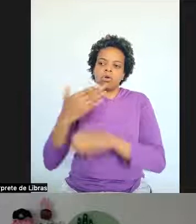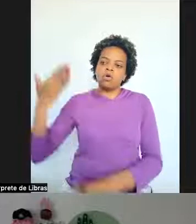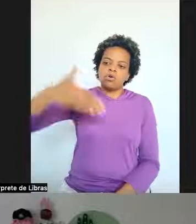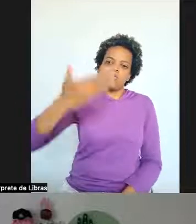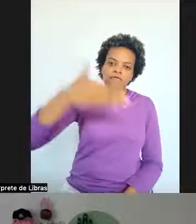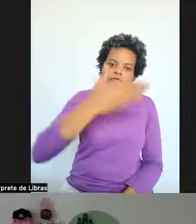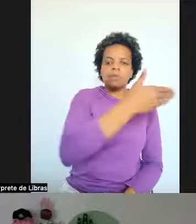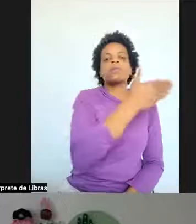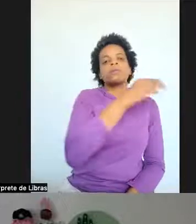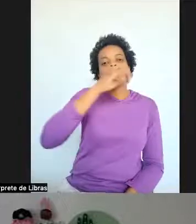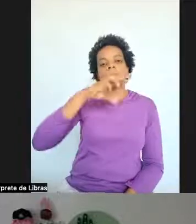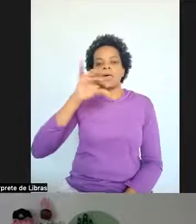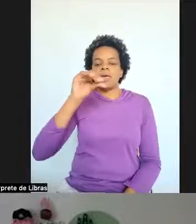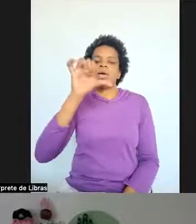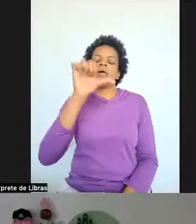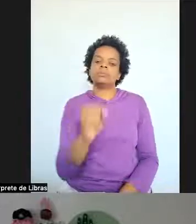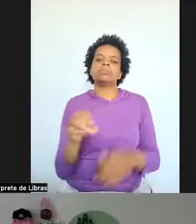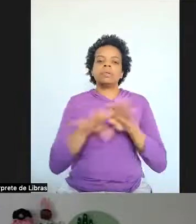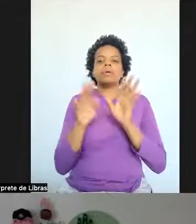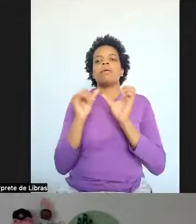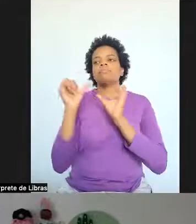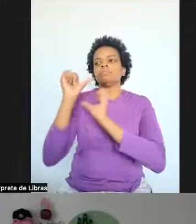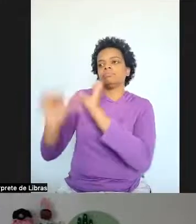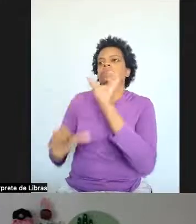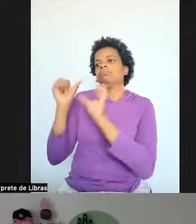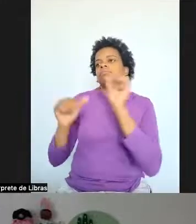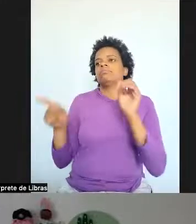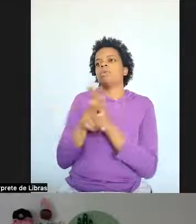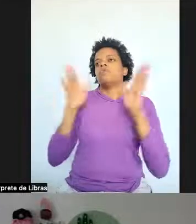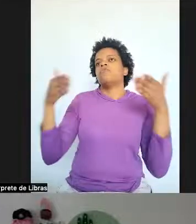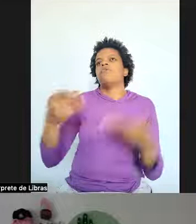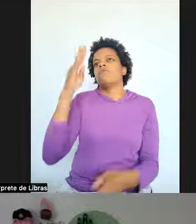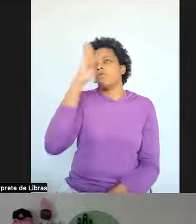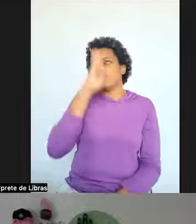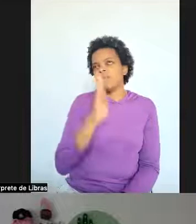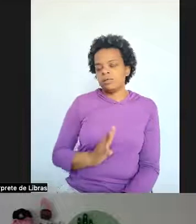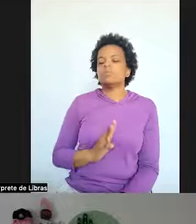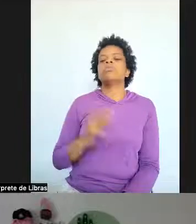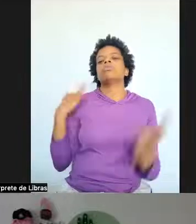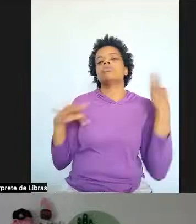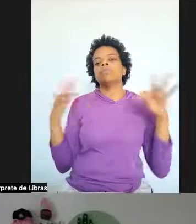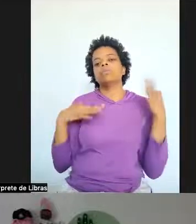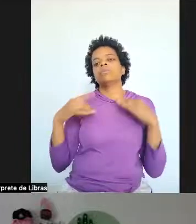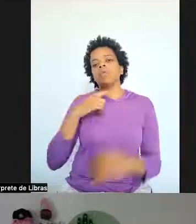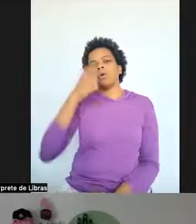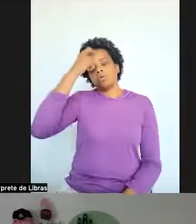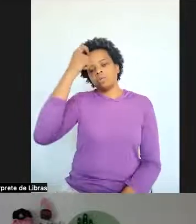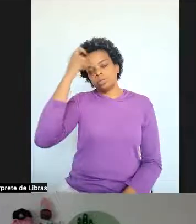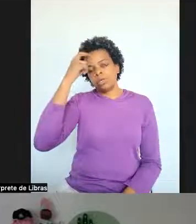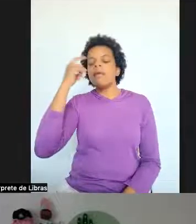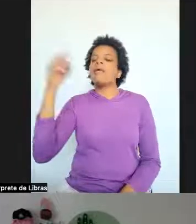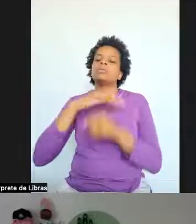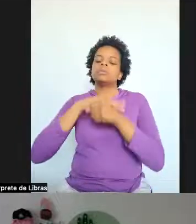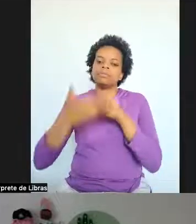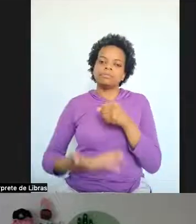species. All the humpback whale, the grouper projects are working on sustainable tourism